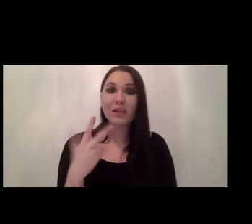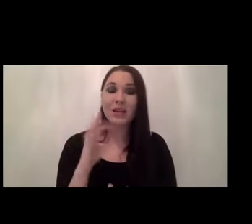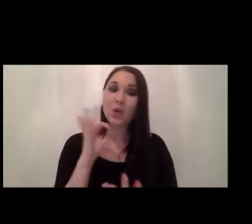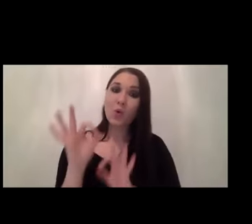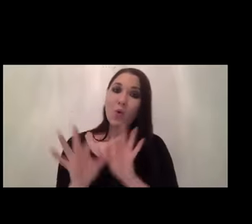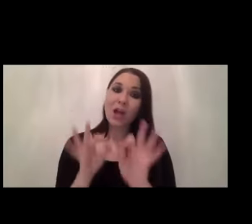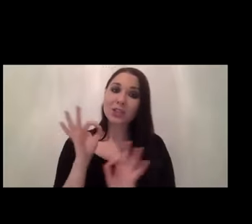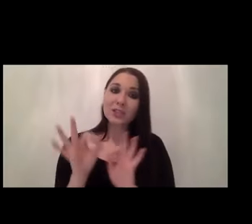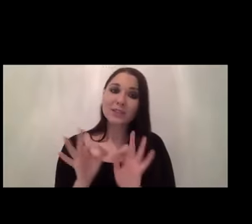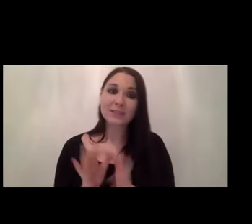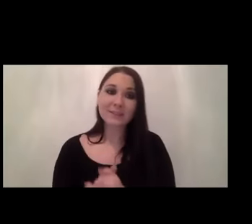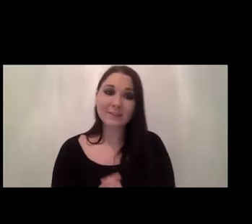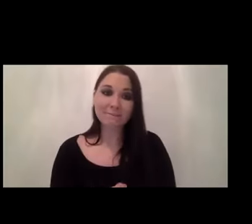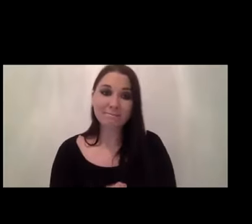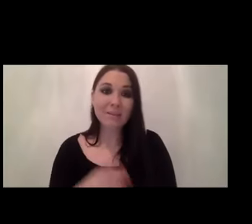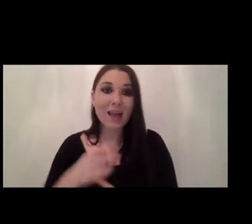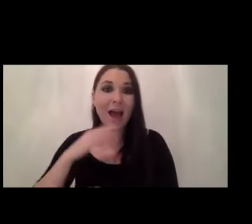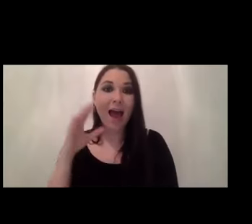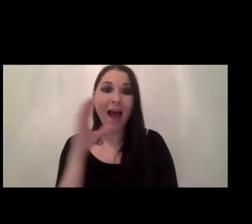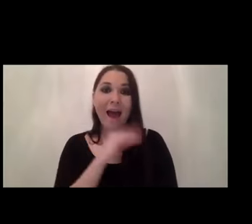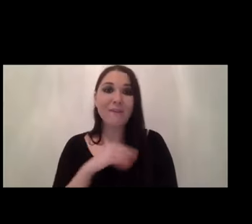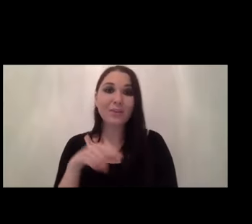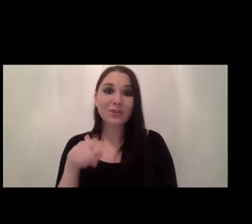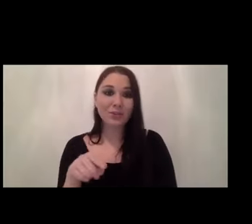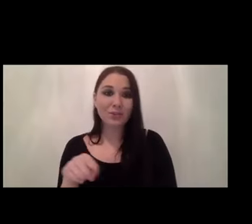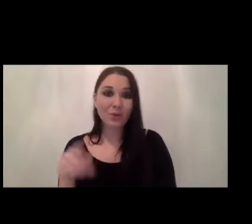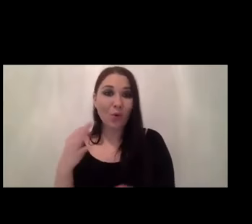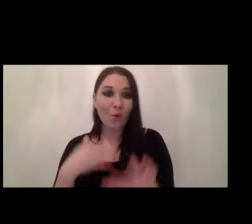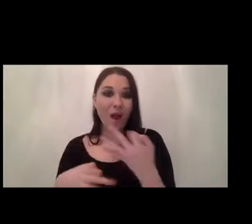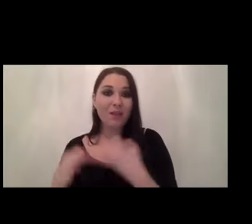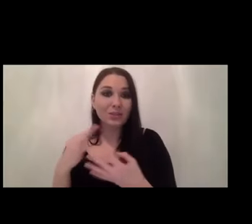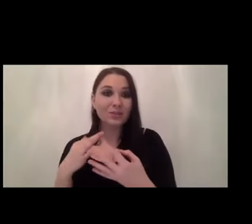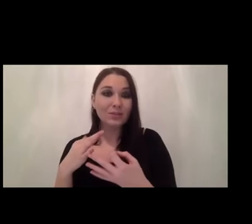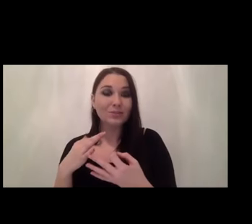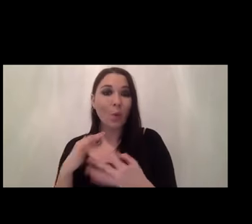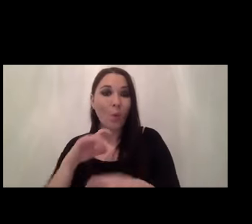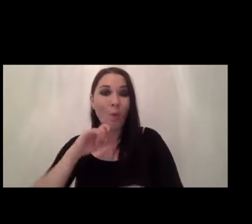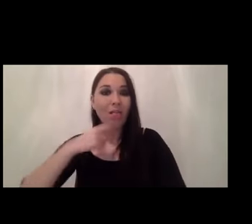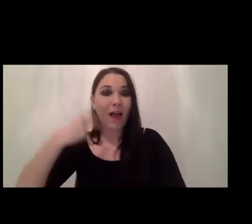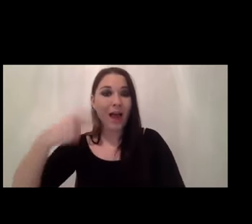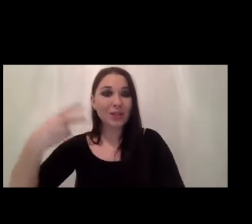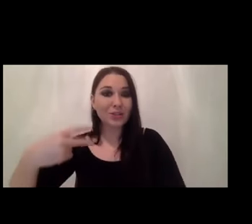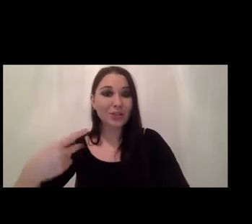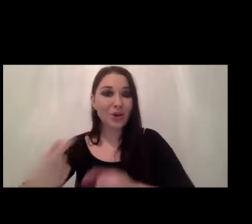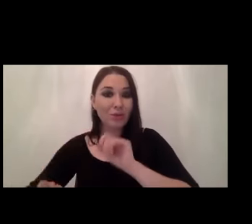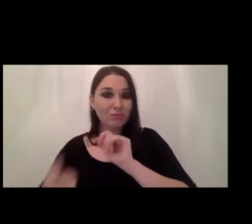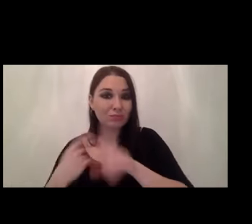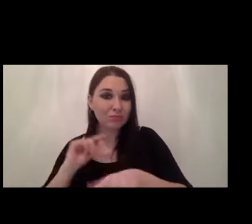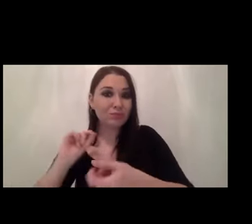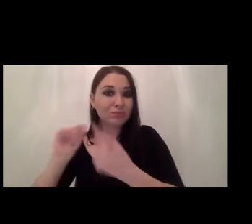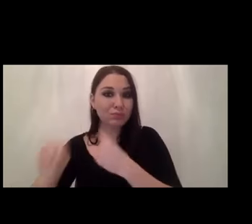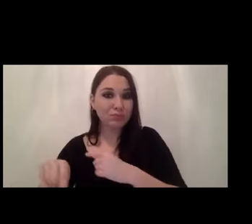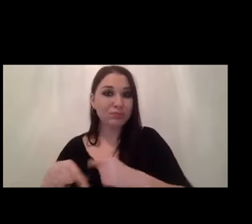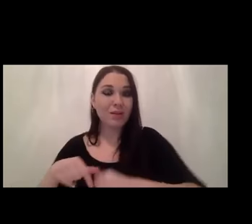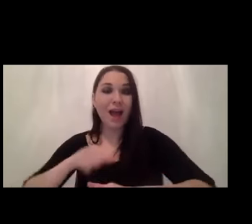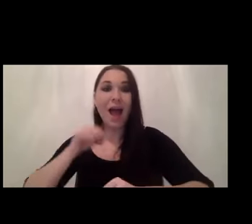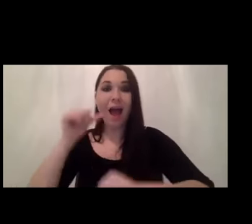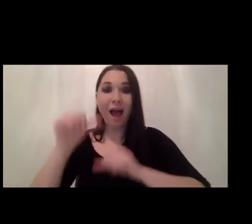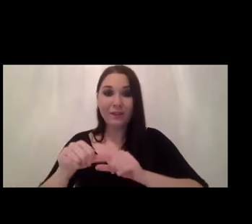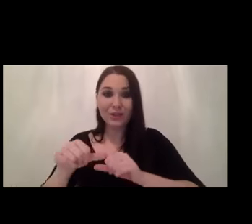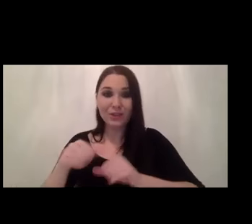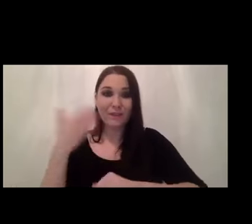for the Q&A session after. So everyone who has asked a question, we will come around to it after the final presentation.